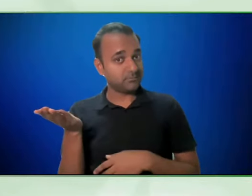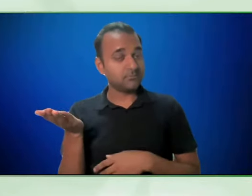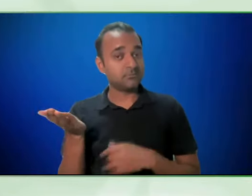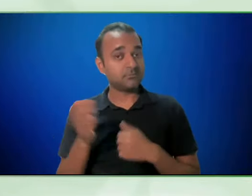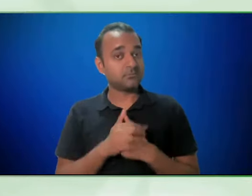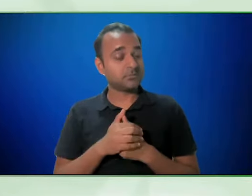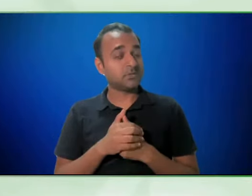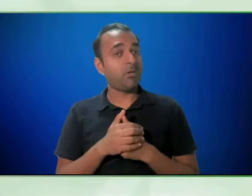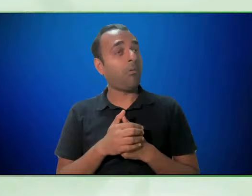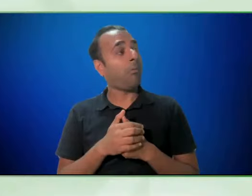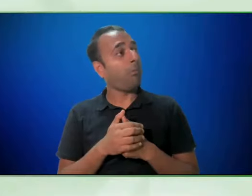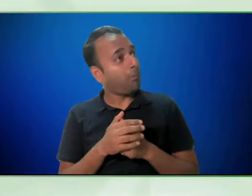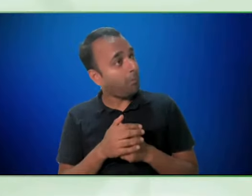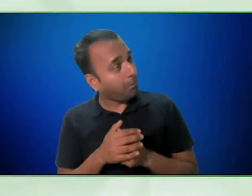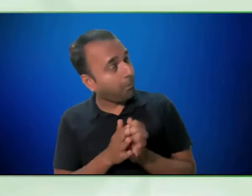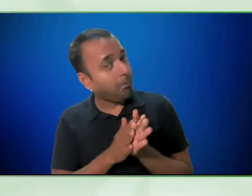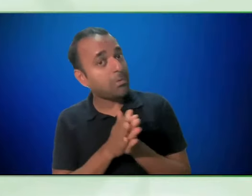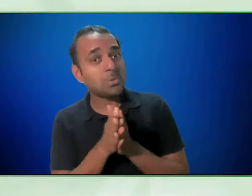Hovedfunn?